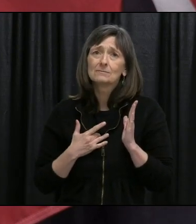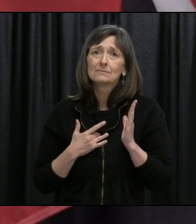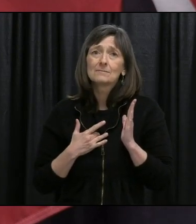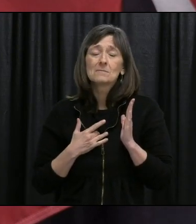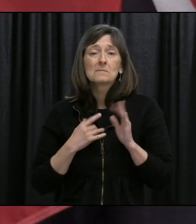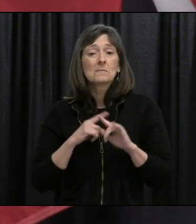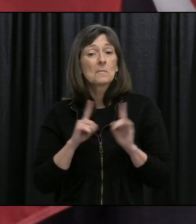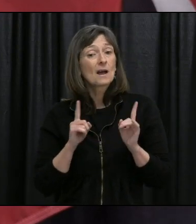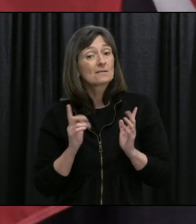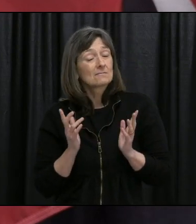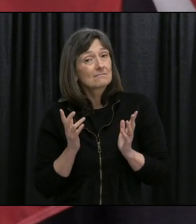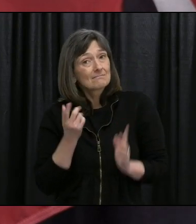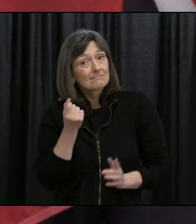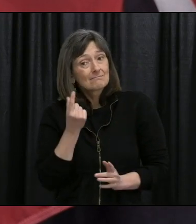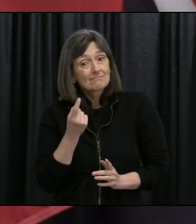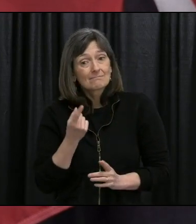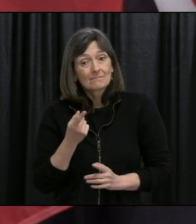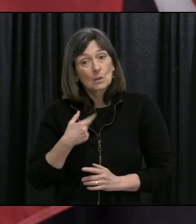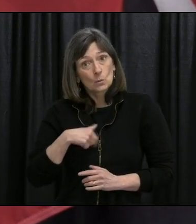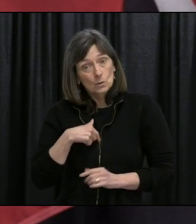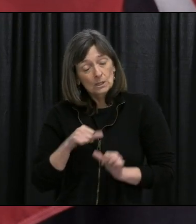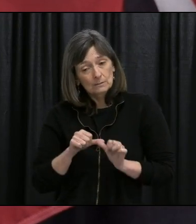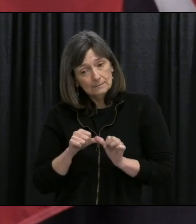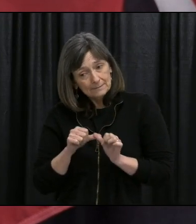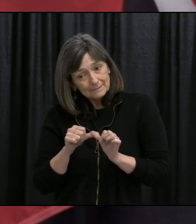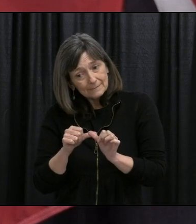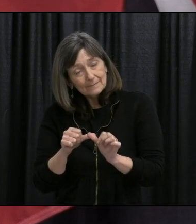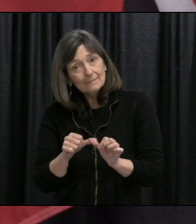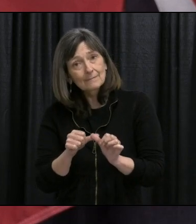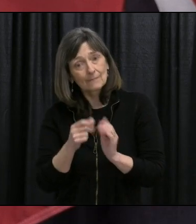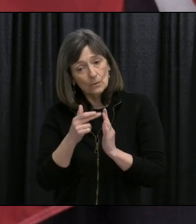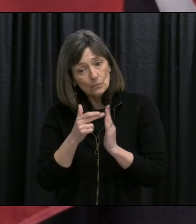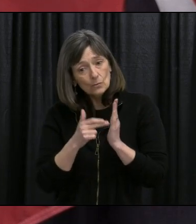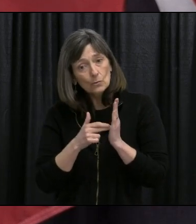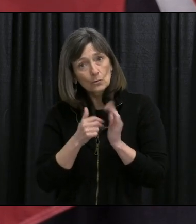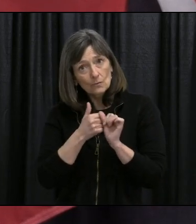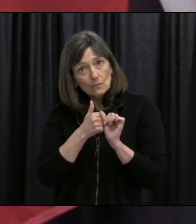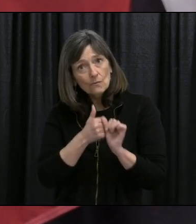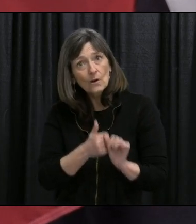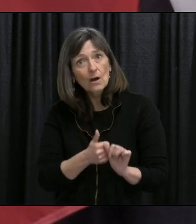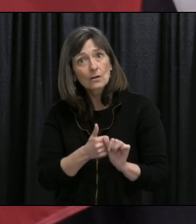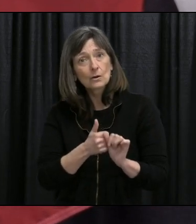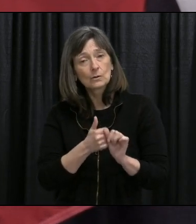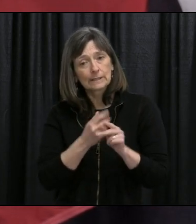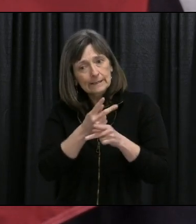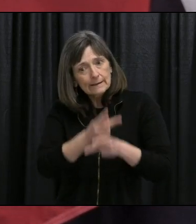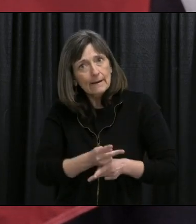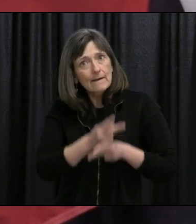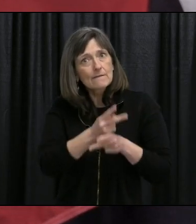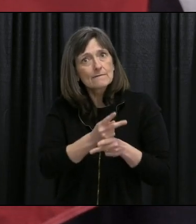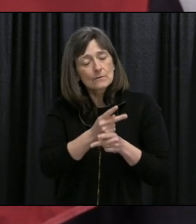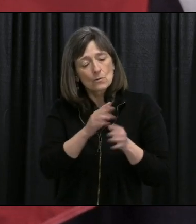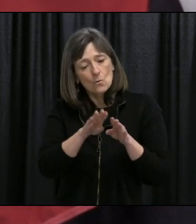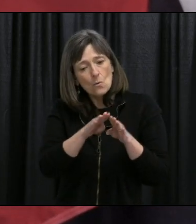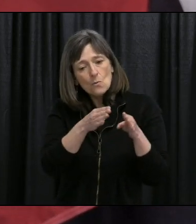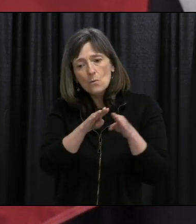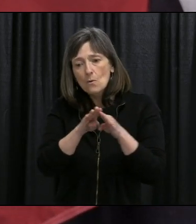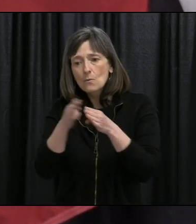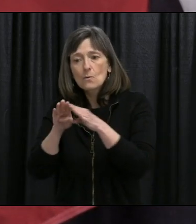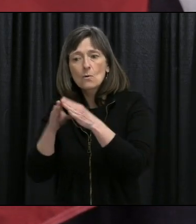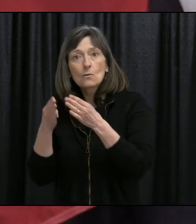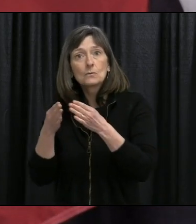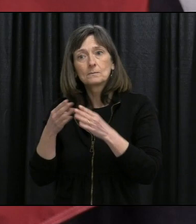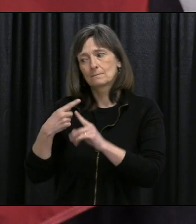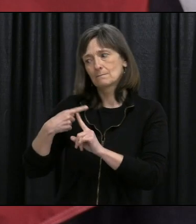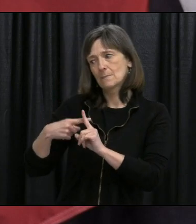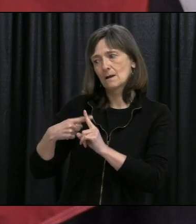But what we do know that if we will continue to take every precaution and know that the public health officials are there to